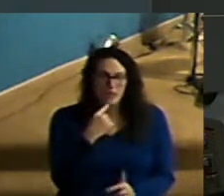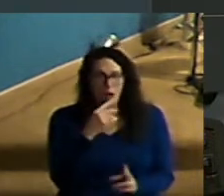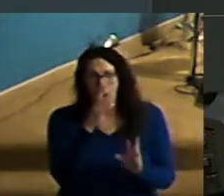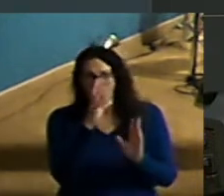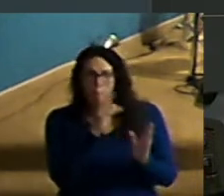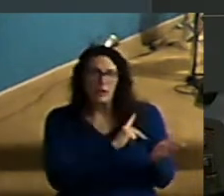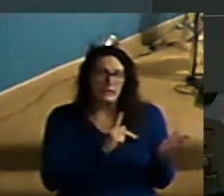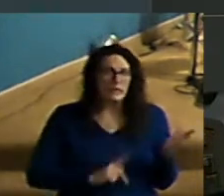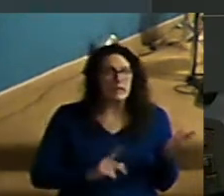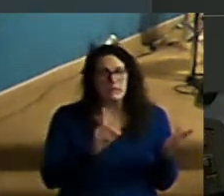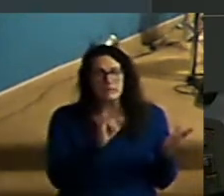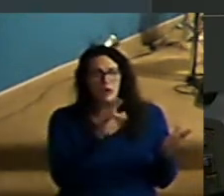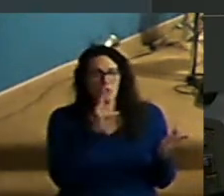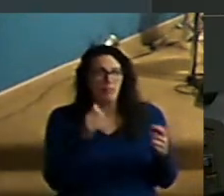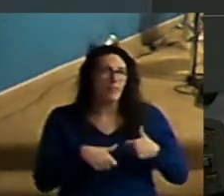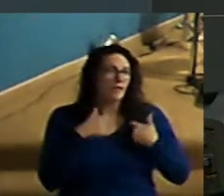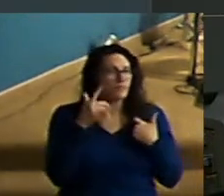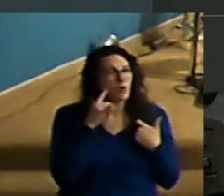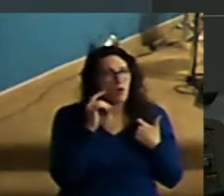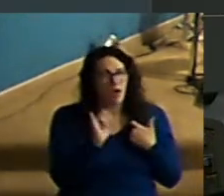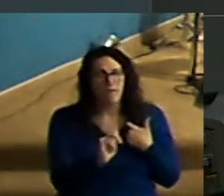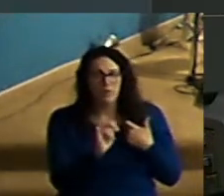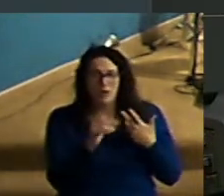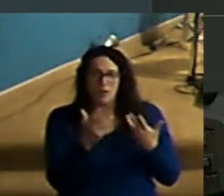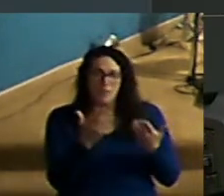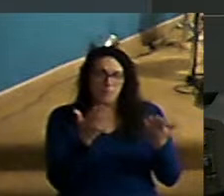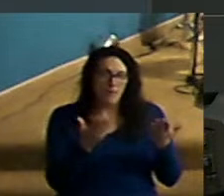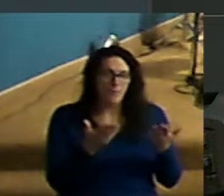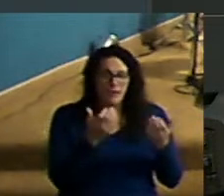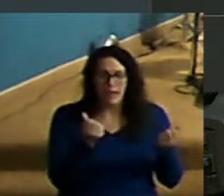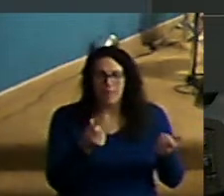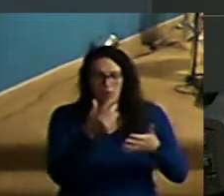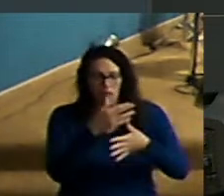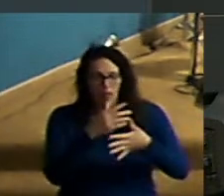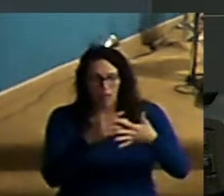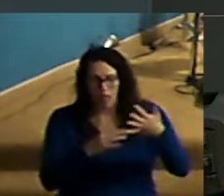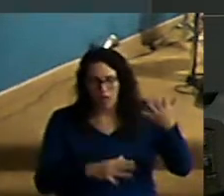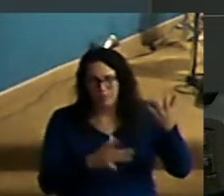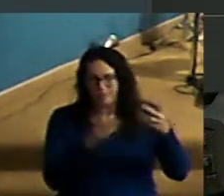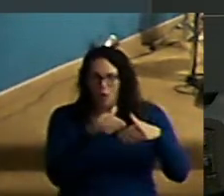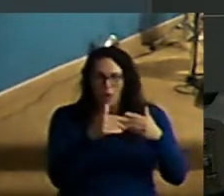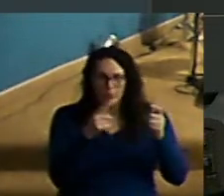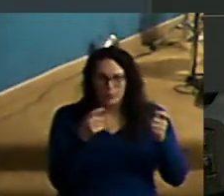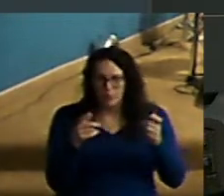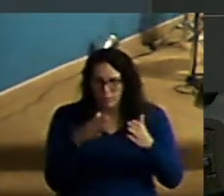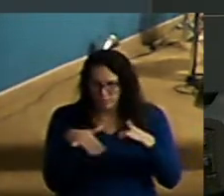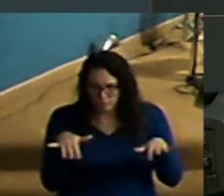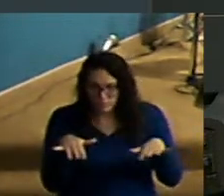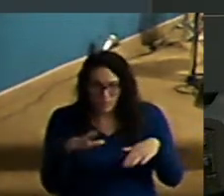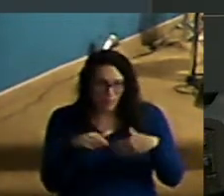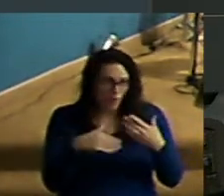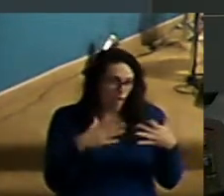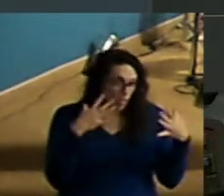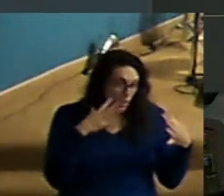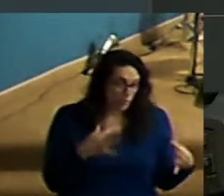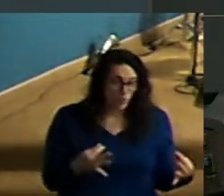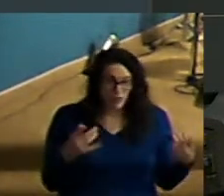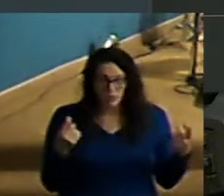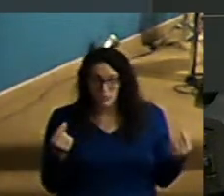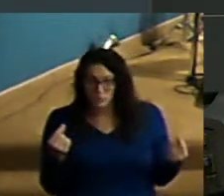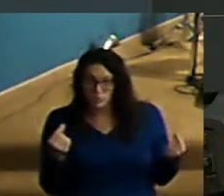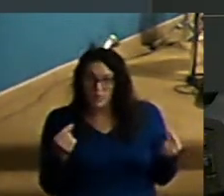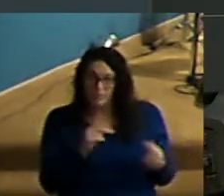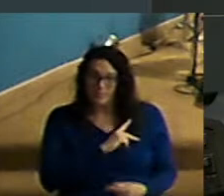royal administrators, prefects, satraps, advisors, governors, those are all the ruling leaders, have all agreed that the king